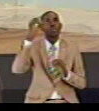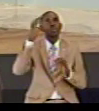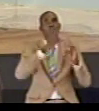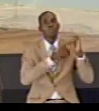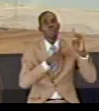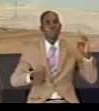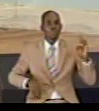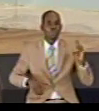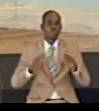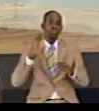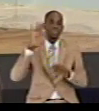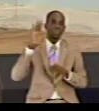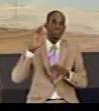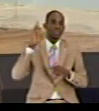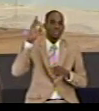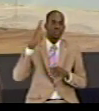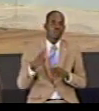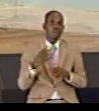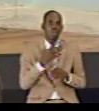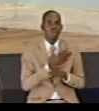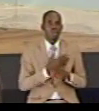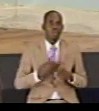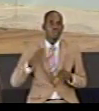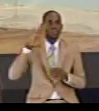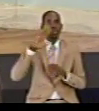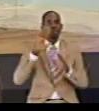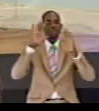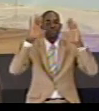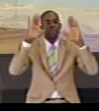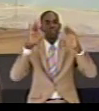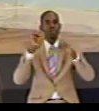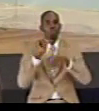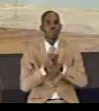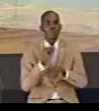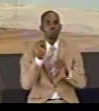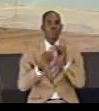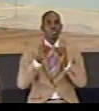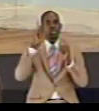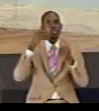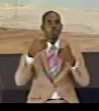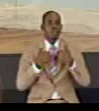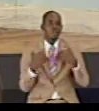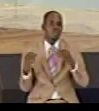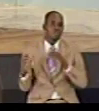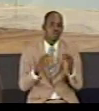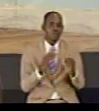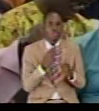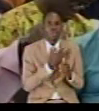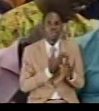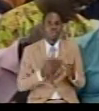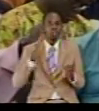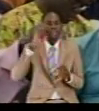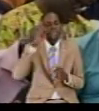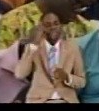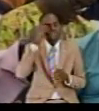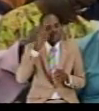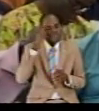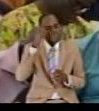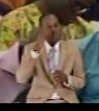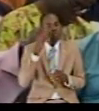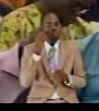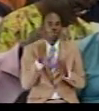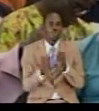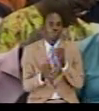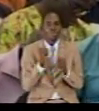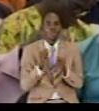wonderful works which thou hast done, and thy thoughts which are